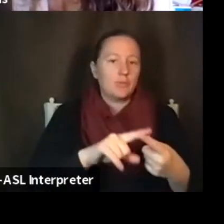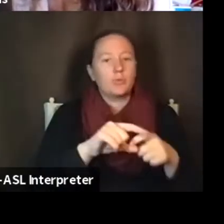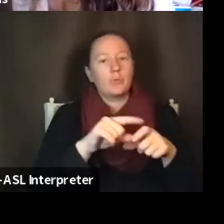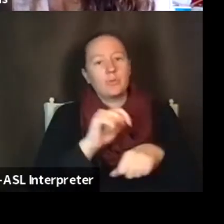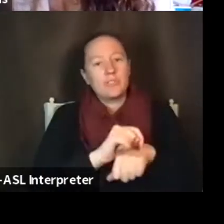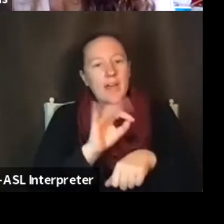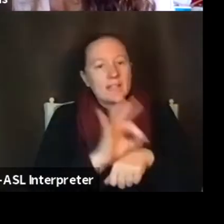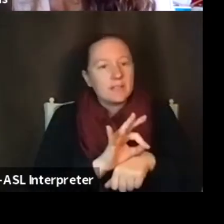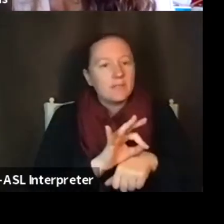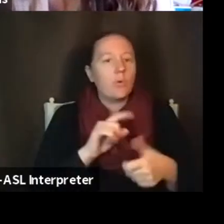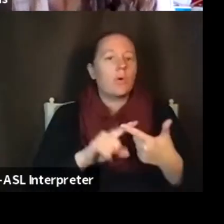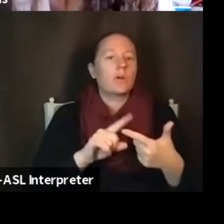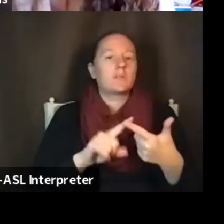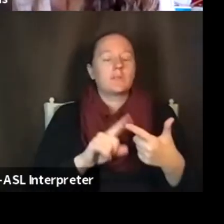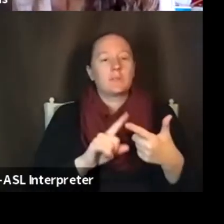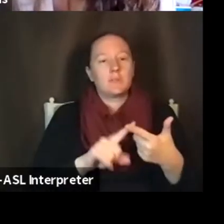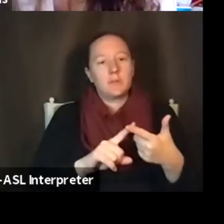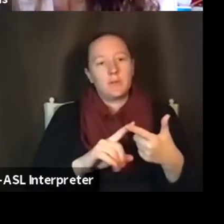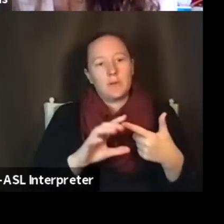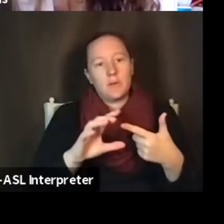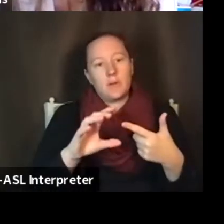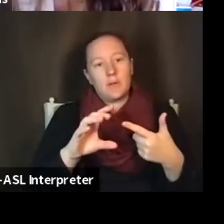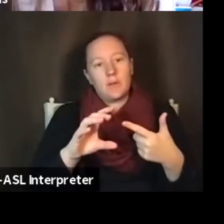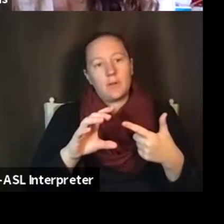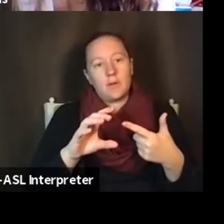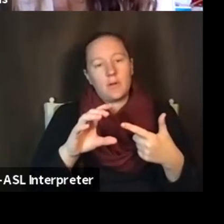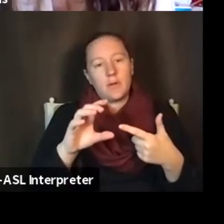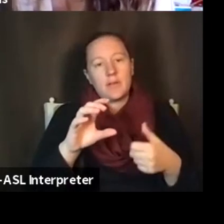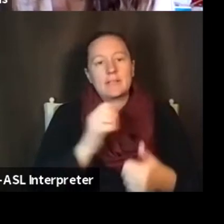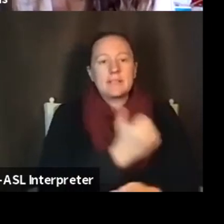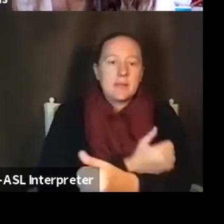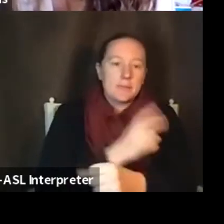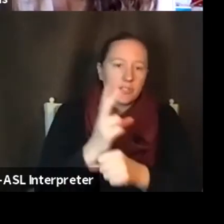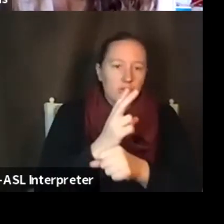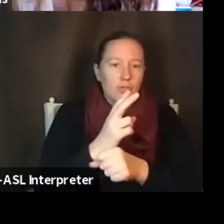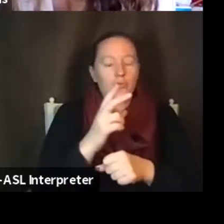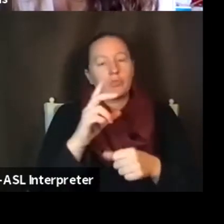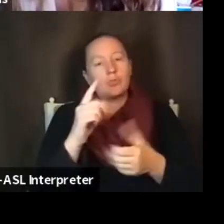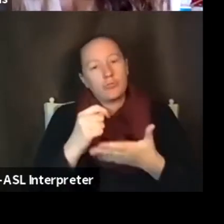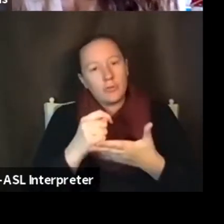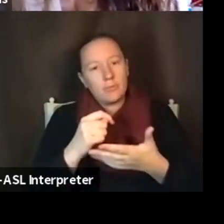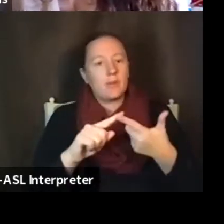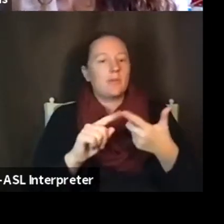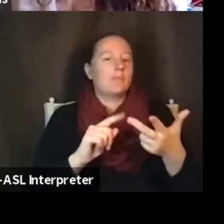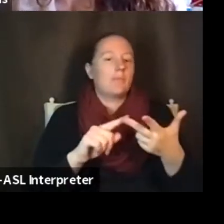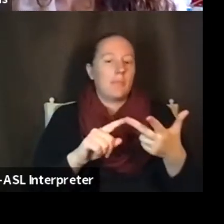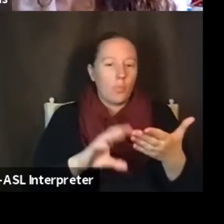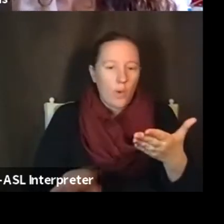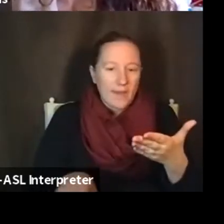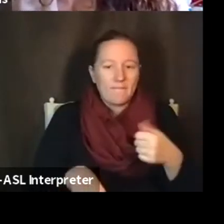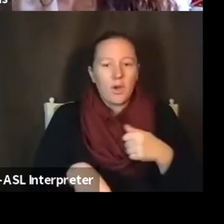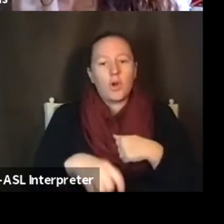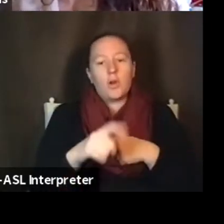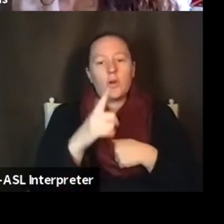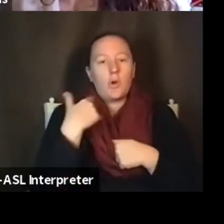regard to the 1115 waiver and substance use treatment. And so we sort